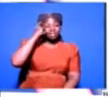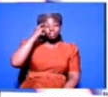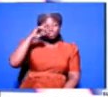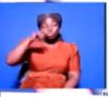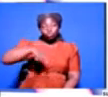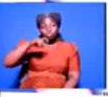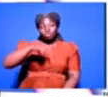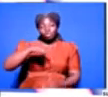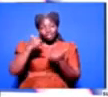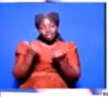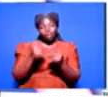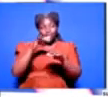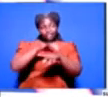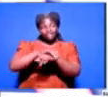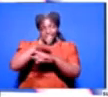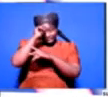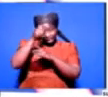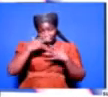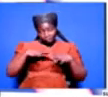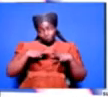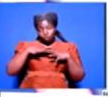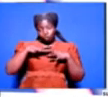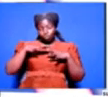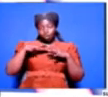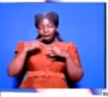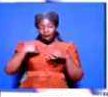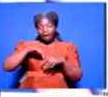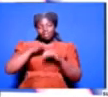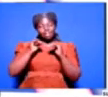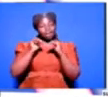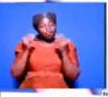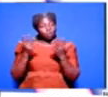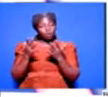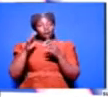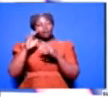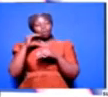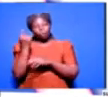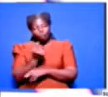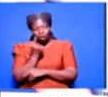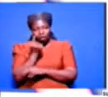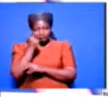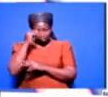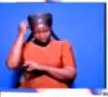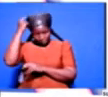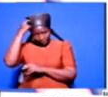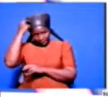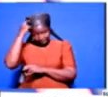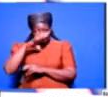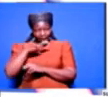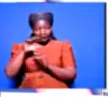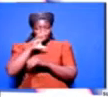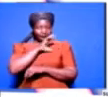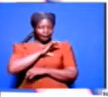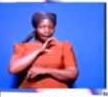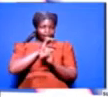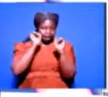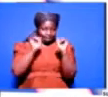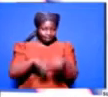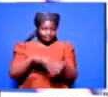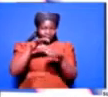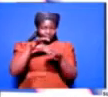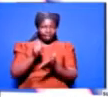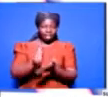place in this country that only brains and character can save us. And so we need to start even as voters looking for that, such kind of people.